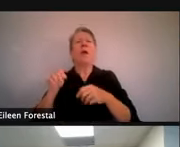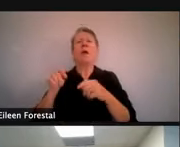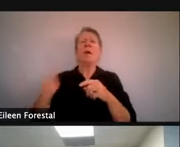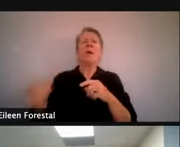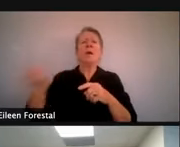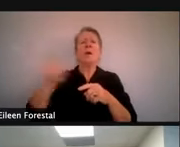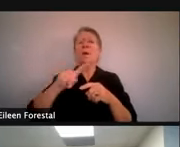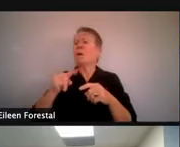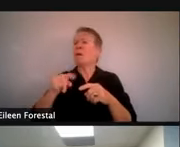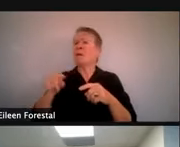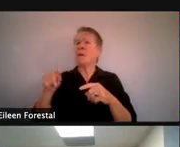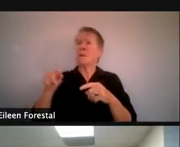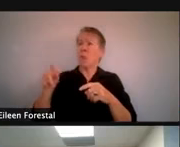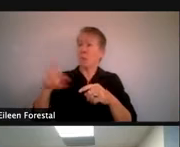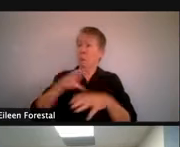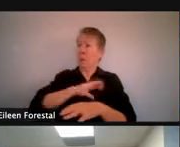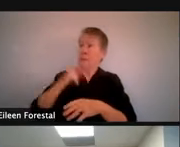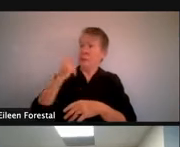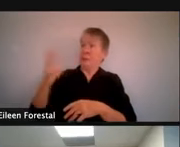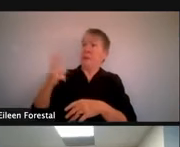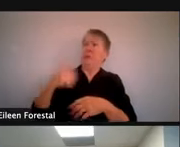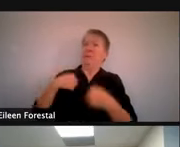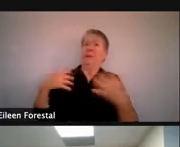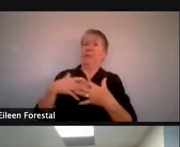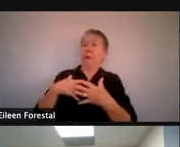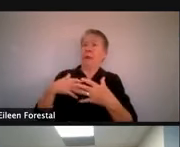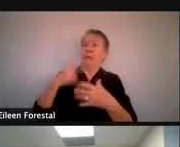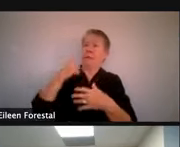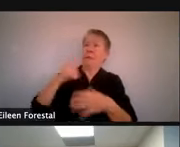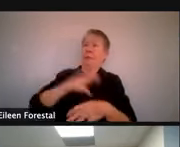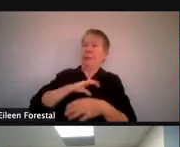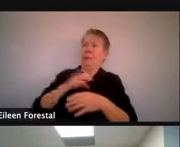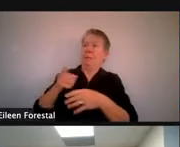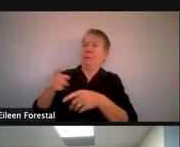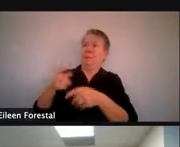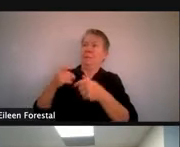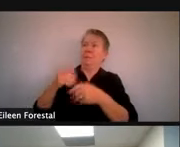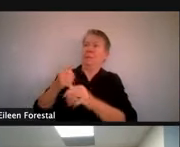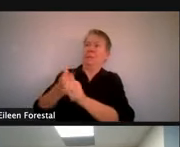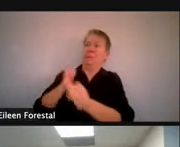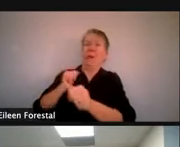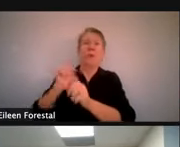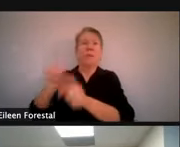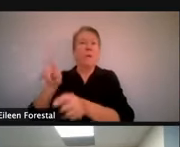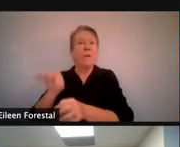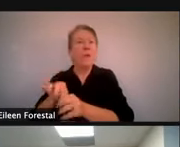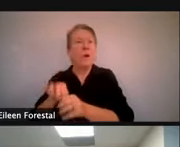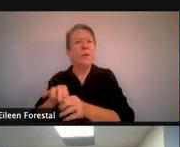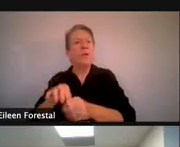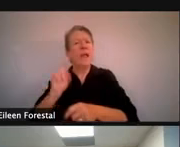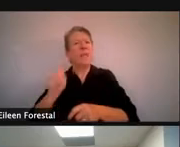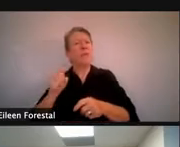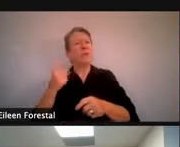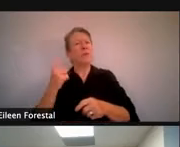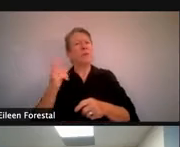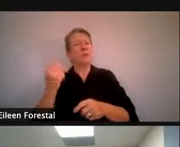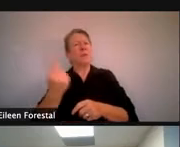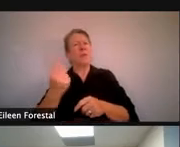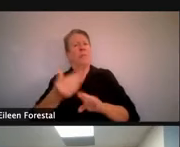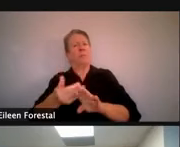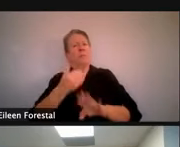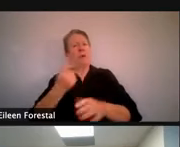lawmakers intend to get the change enacted and in effect before next week's election. And finally, as you